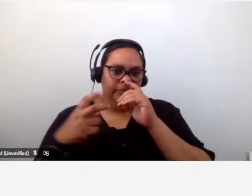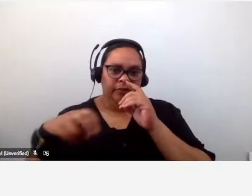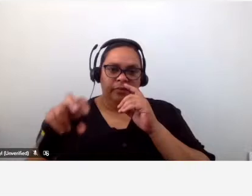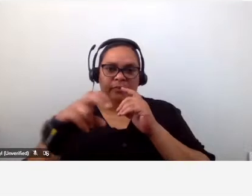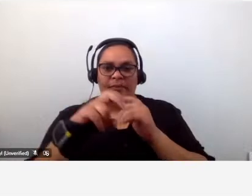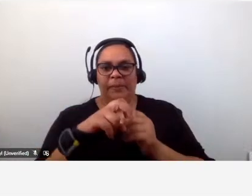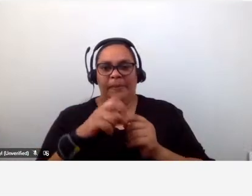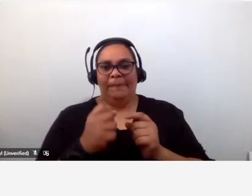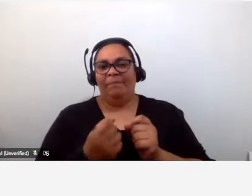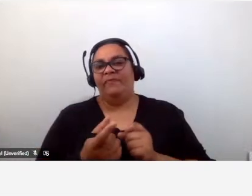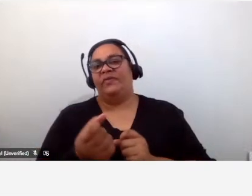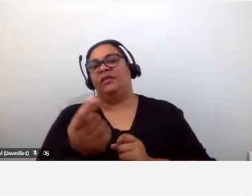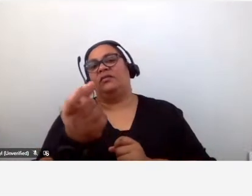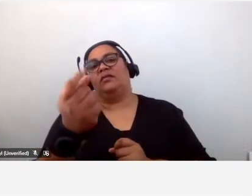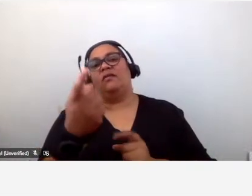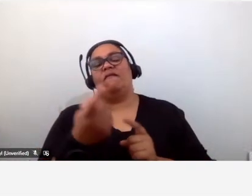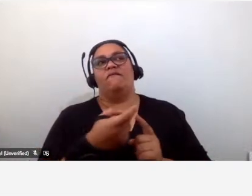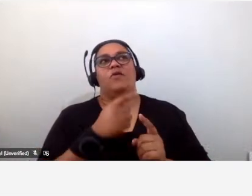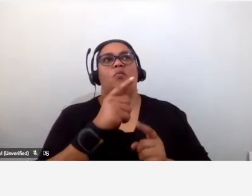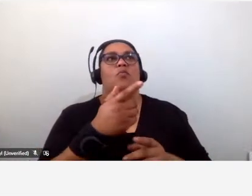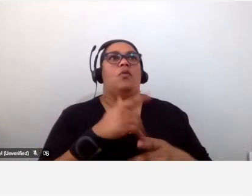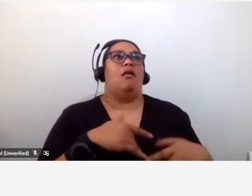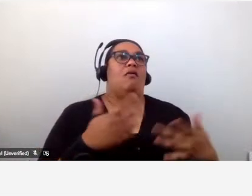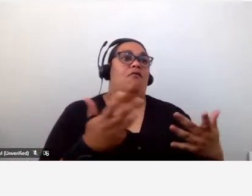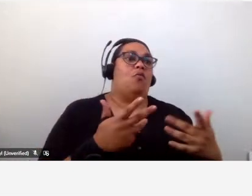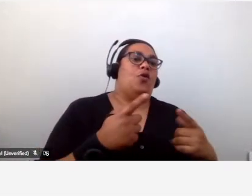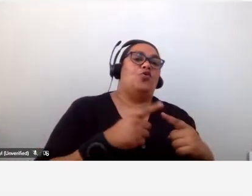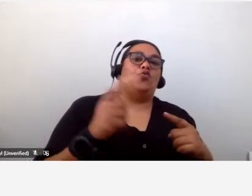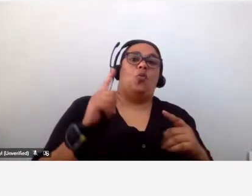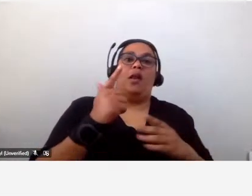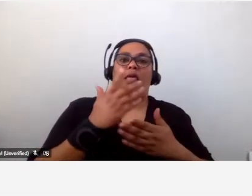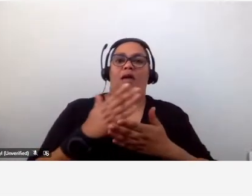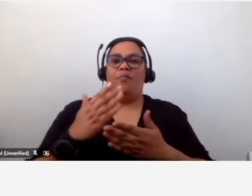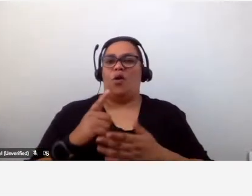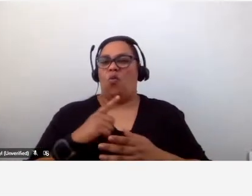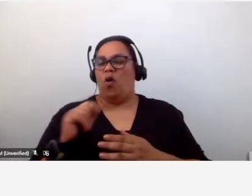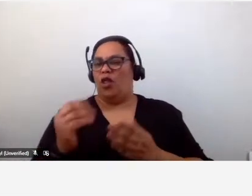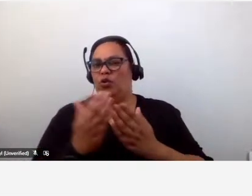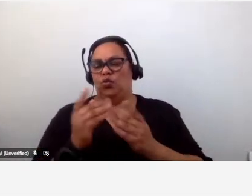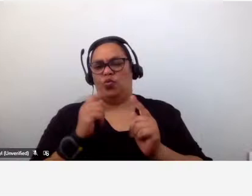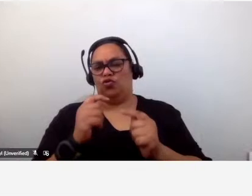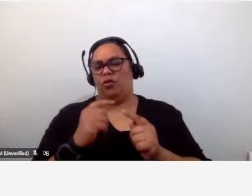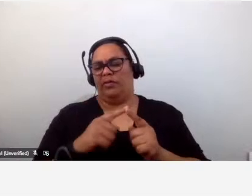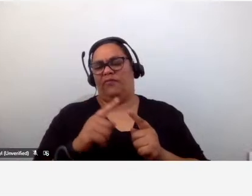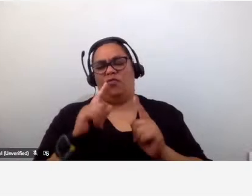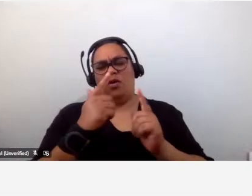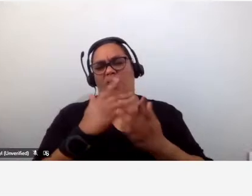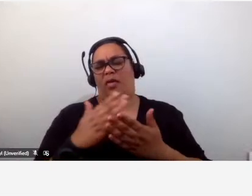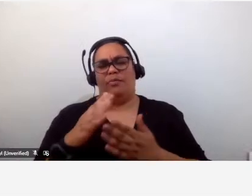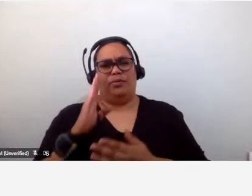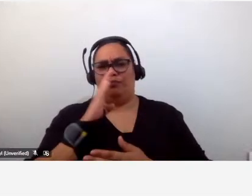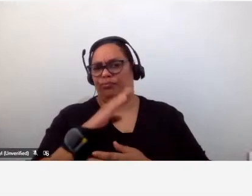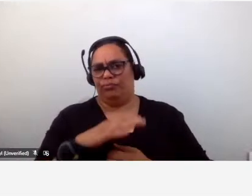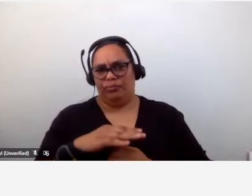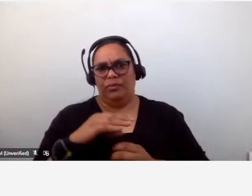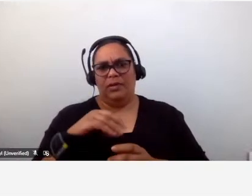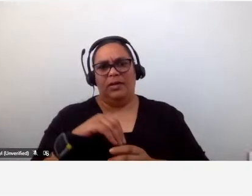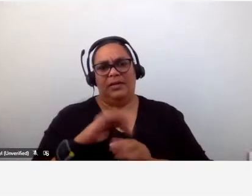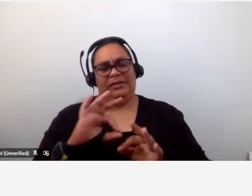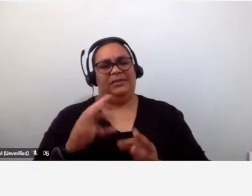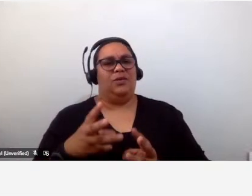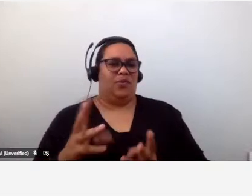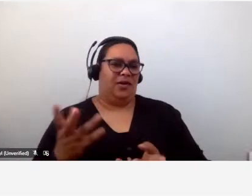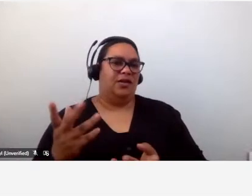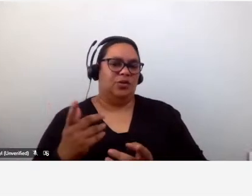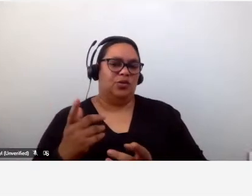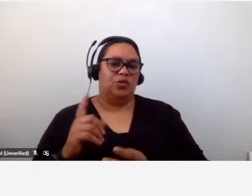travel long distance from where they live to libraries, because there's no scholar transport for libraries in this instance. So